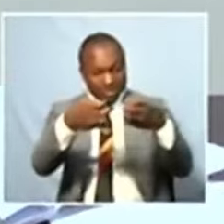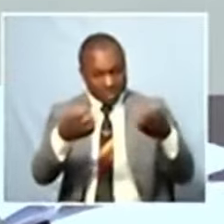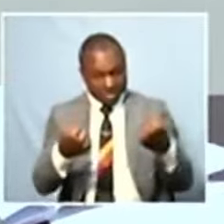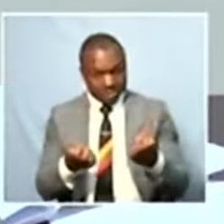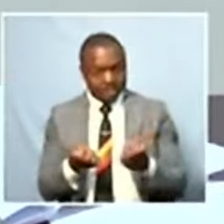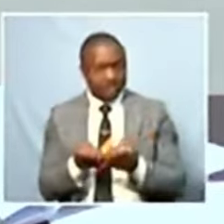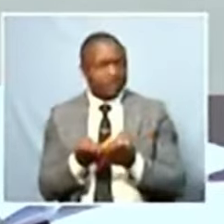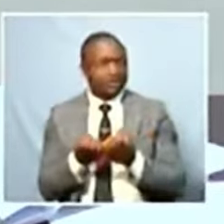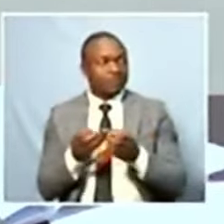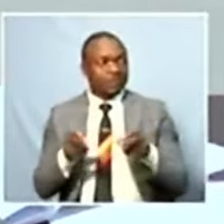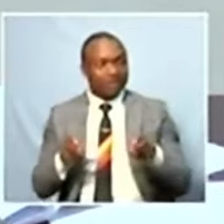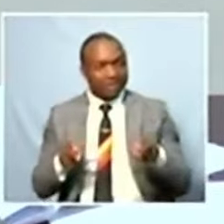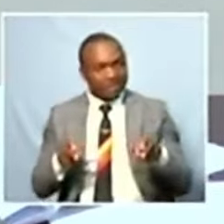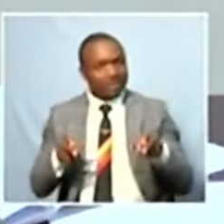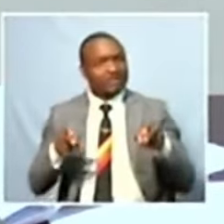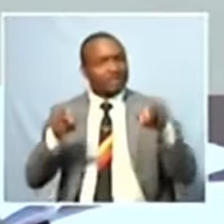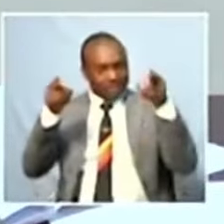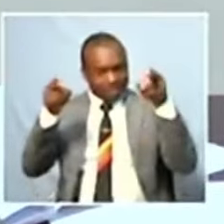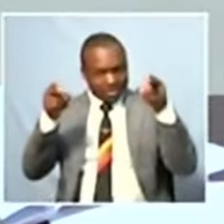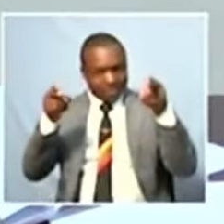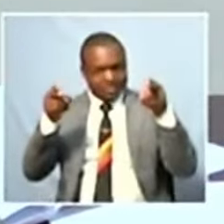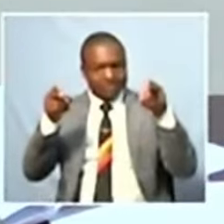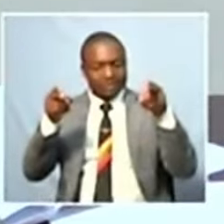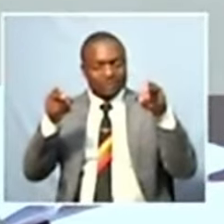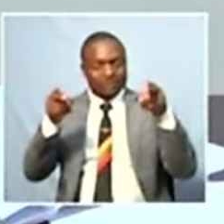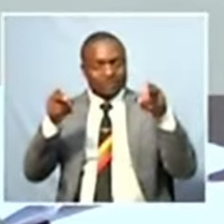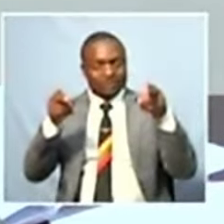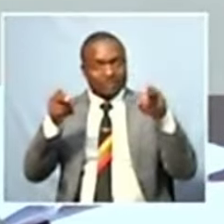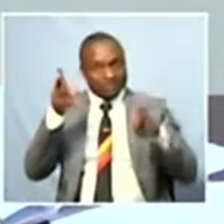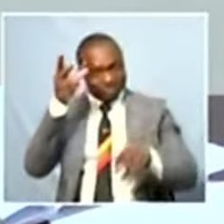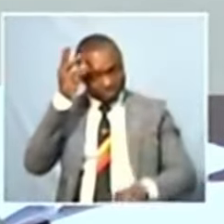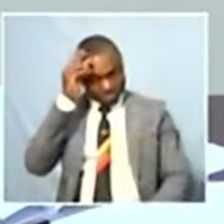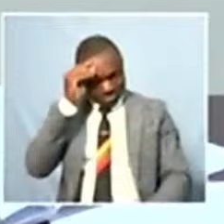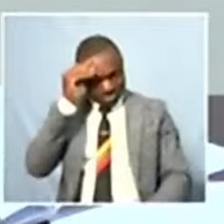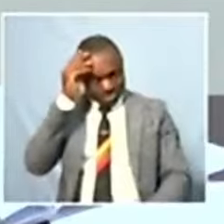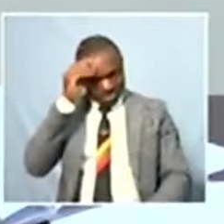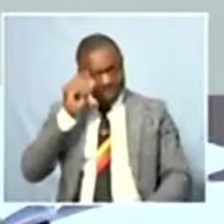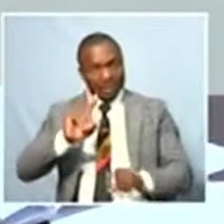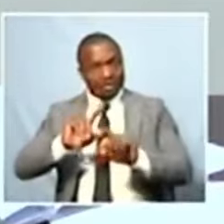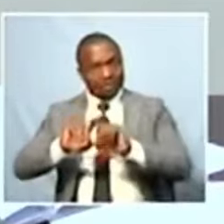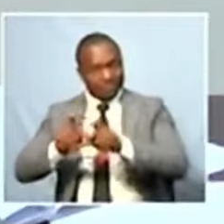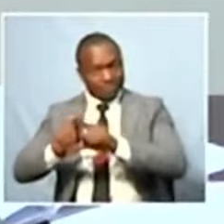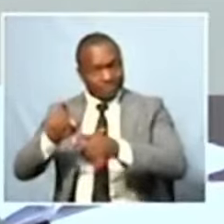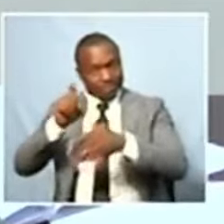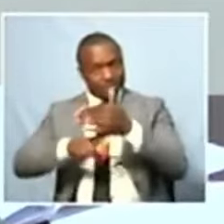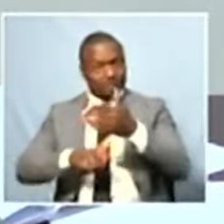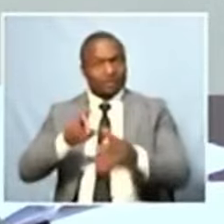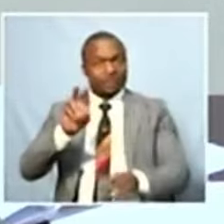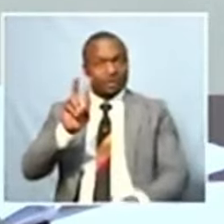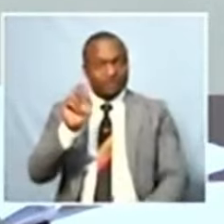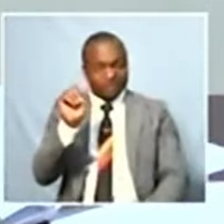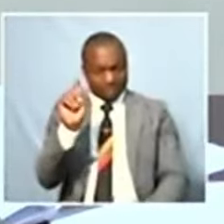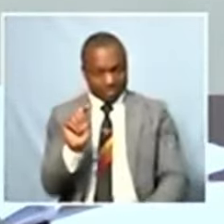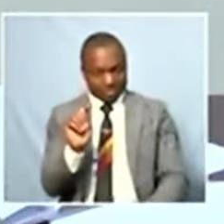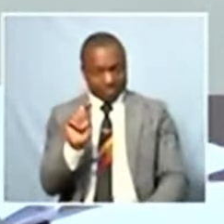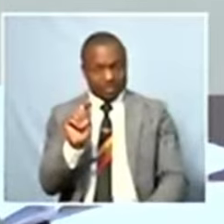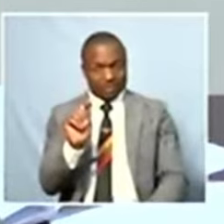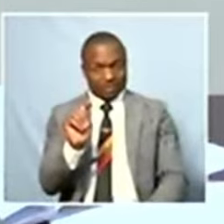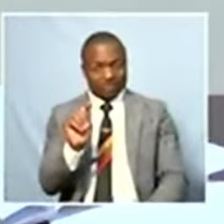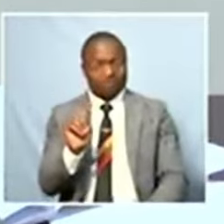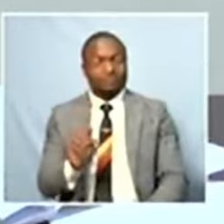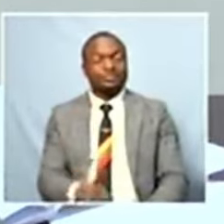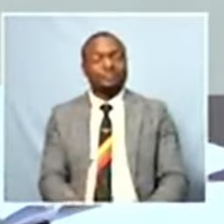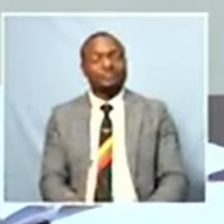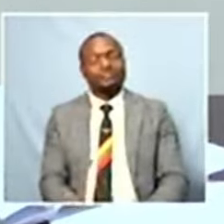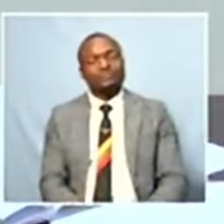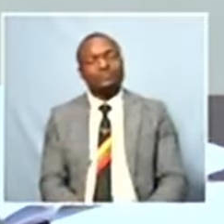highly exposed to tax frauds of the different kinds, including VAT frauds. Now we have situations